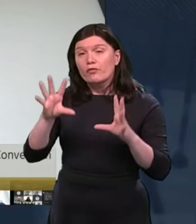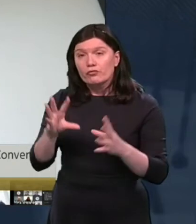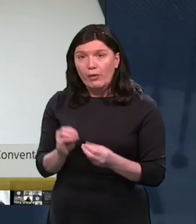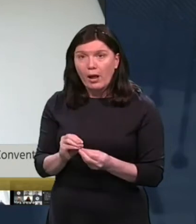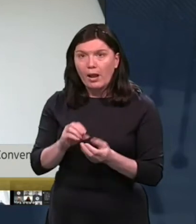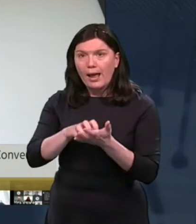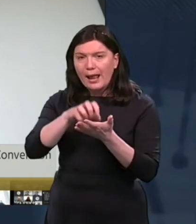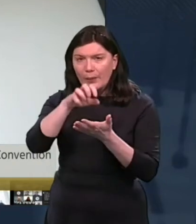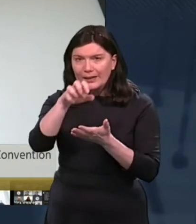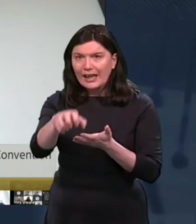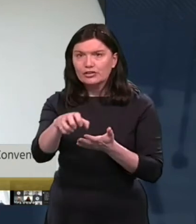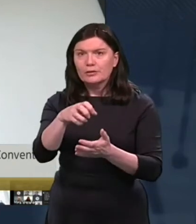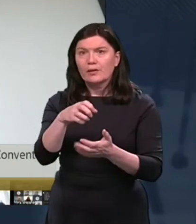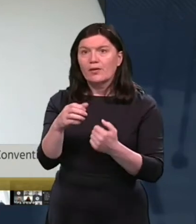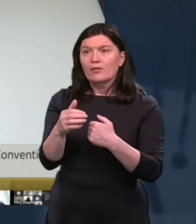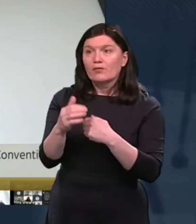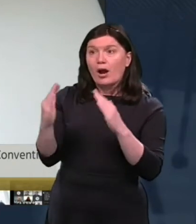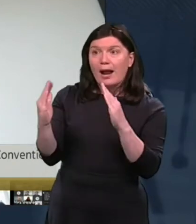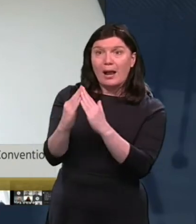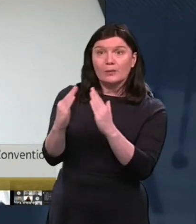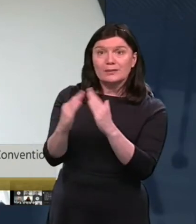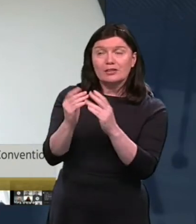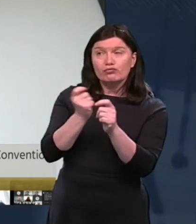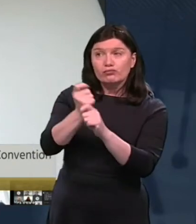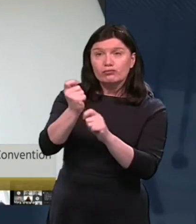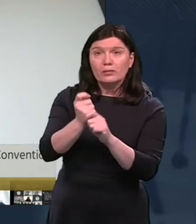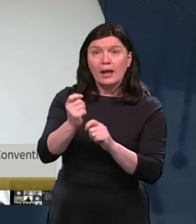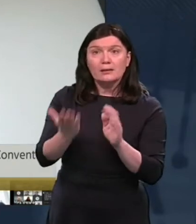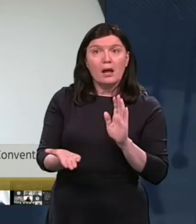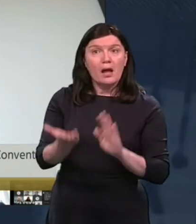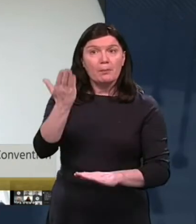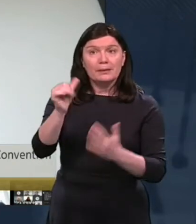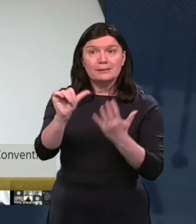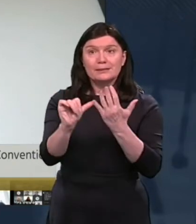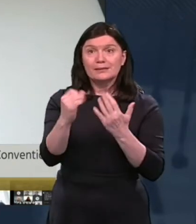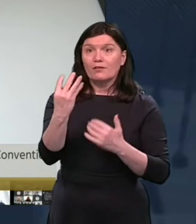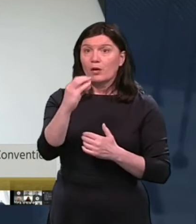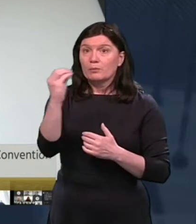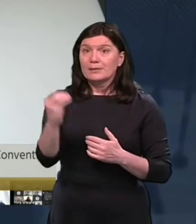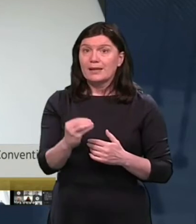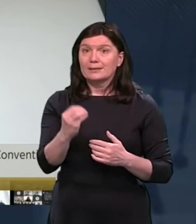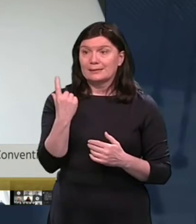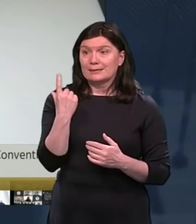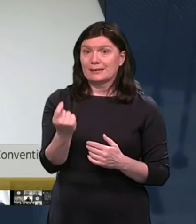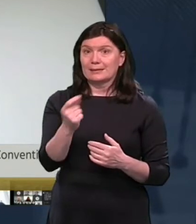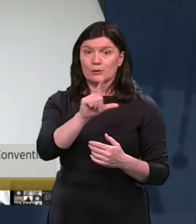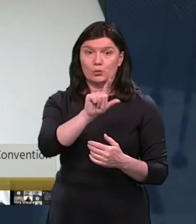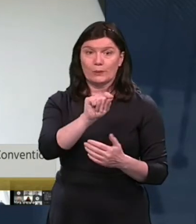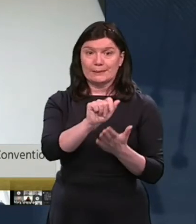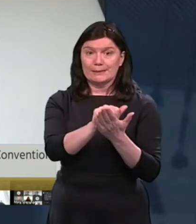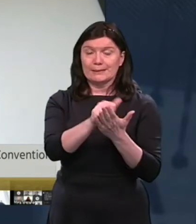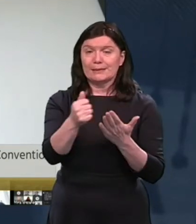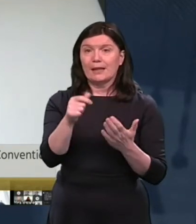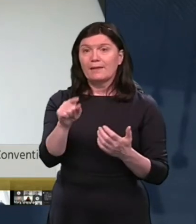our disability allocations for housing tenancies has increased by 64% from 2016. That's